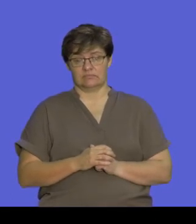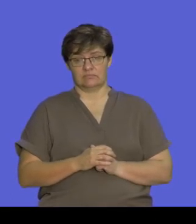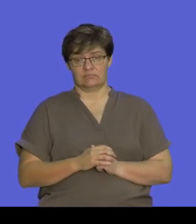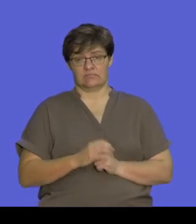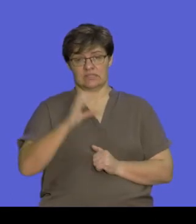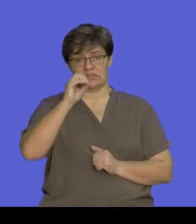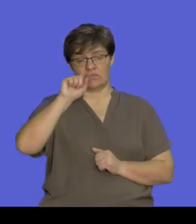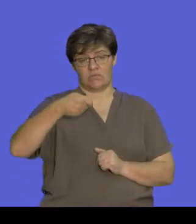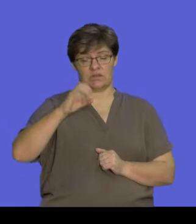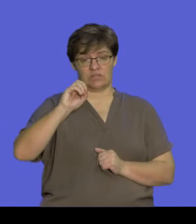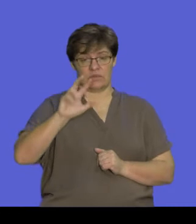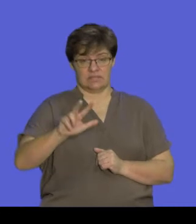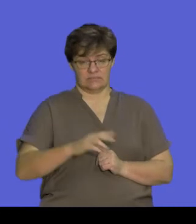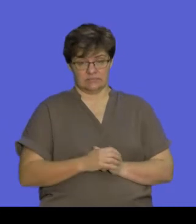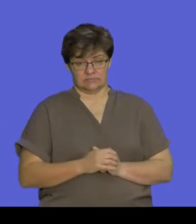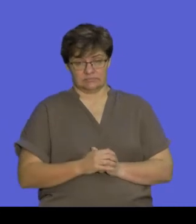0.08.